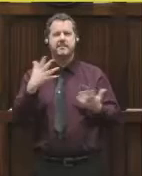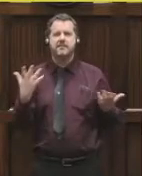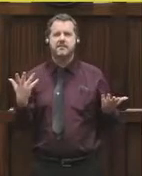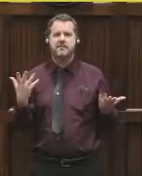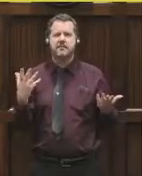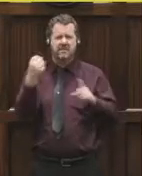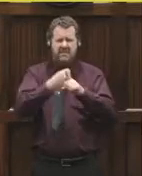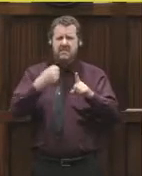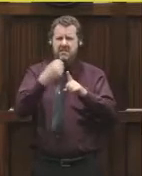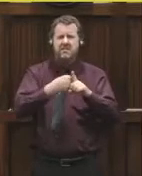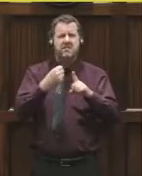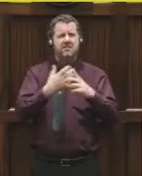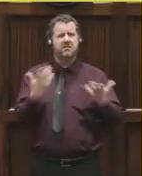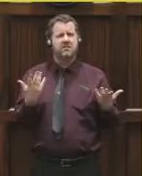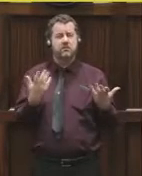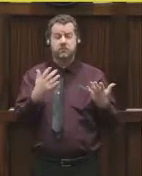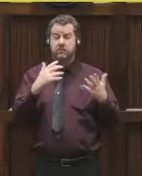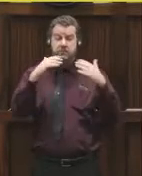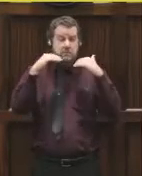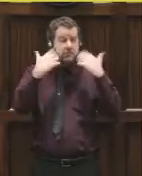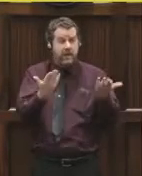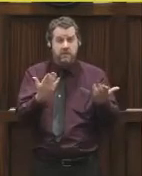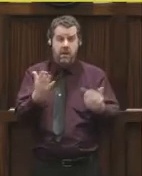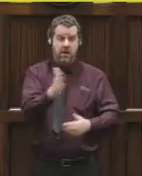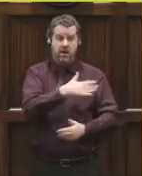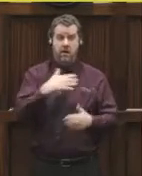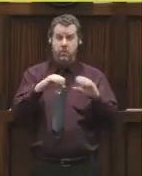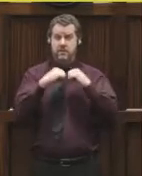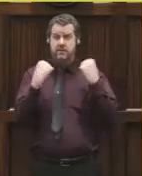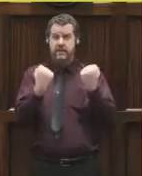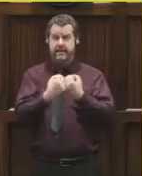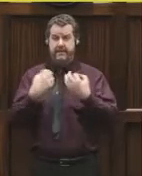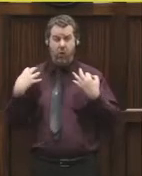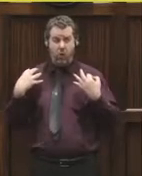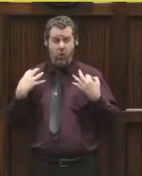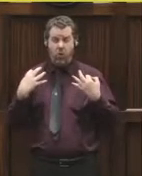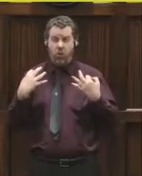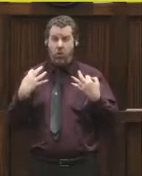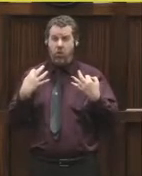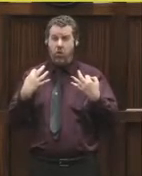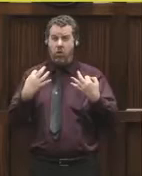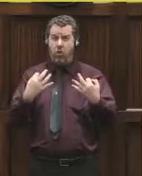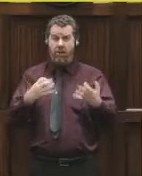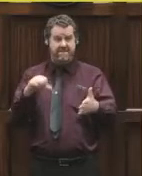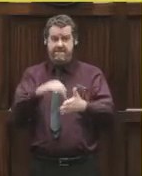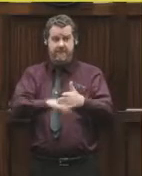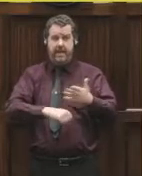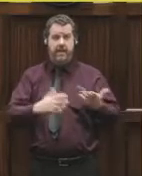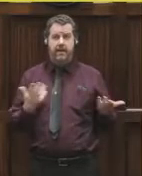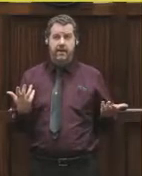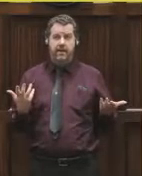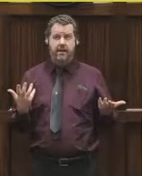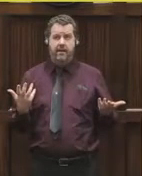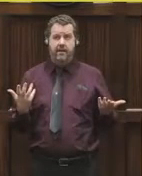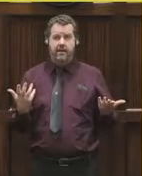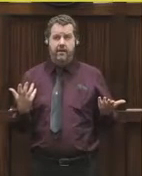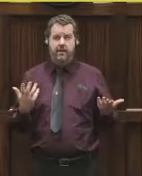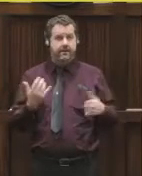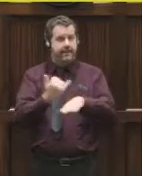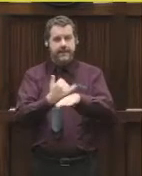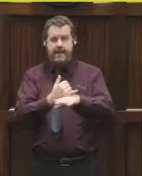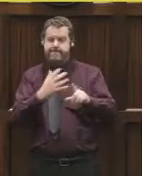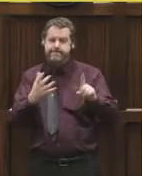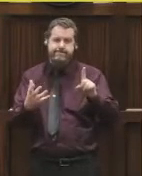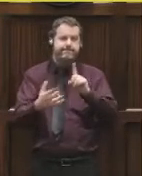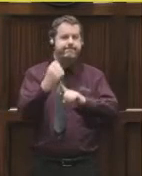is a shame on our society that to date we have failed to achieve